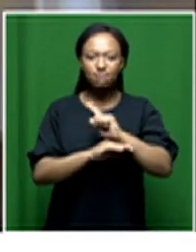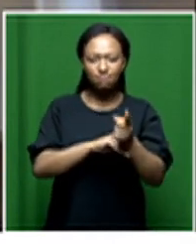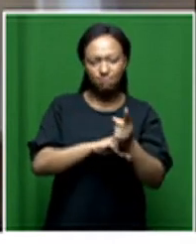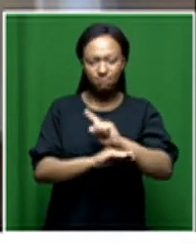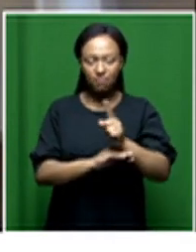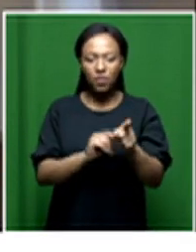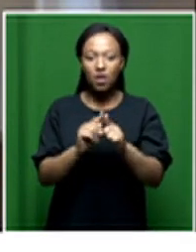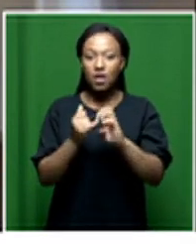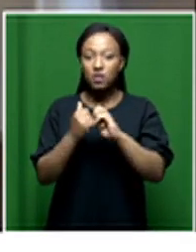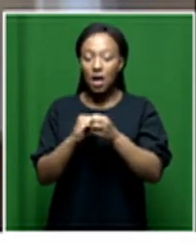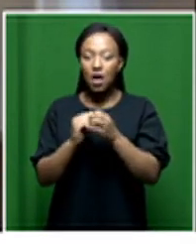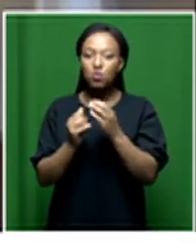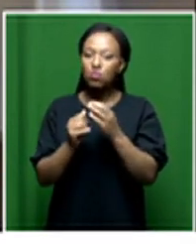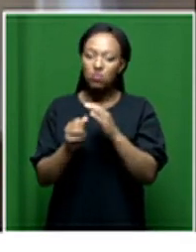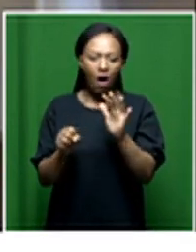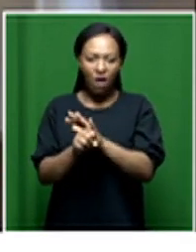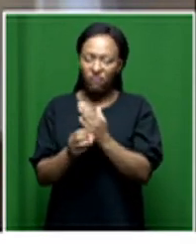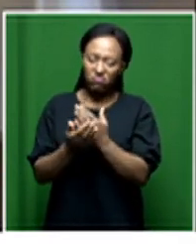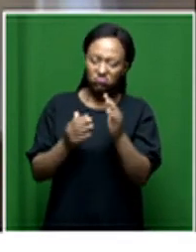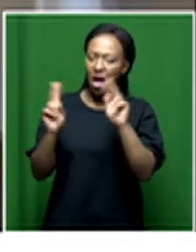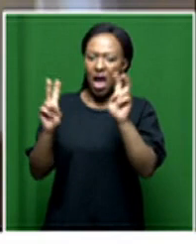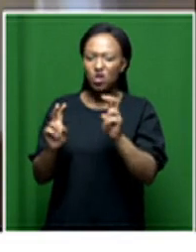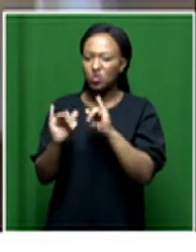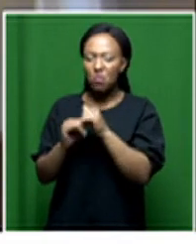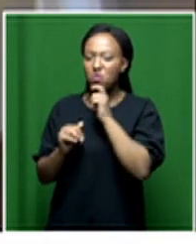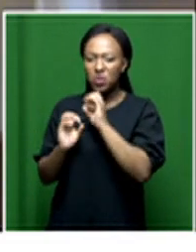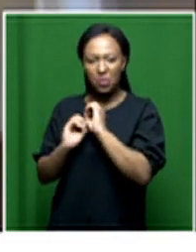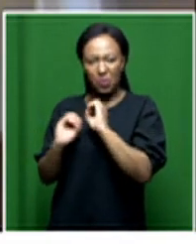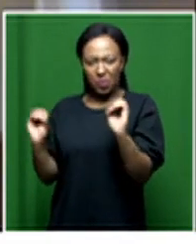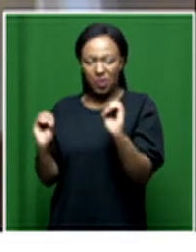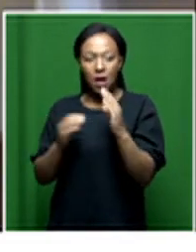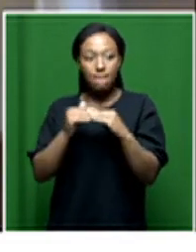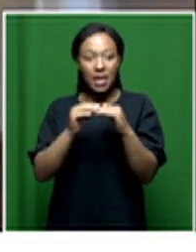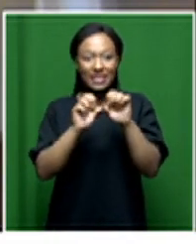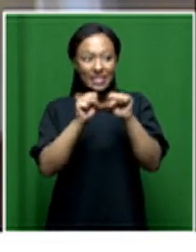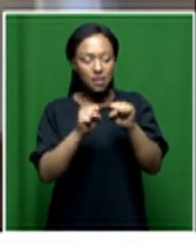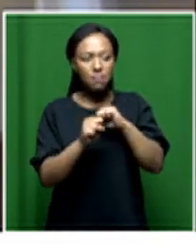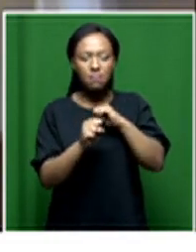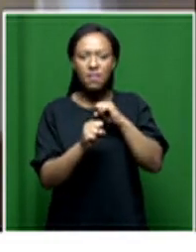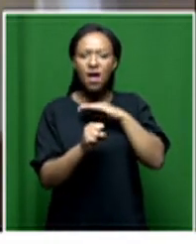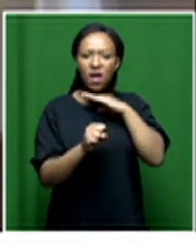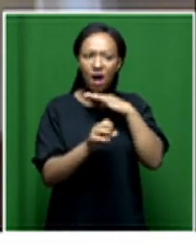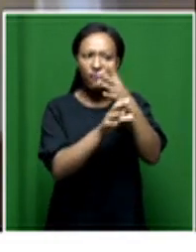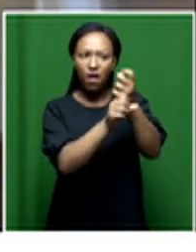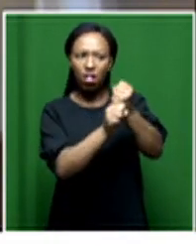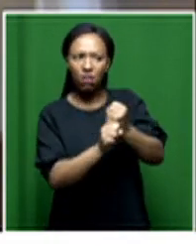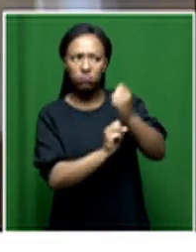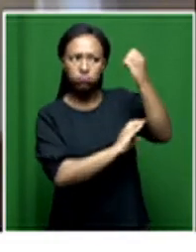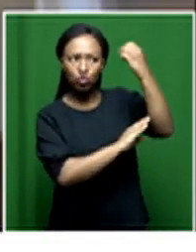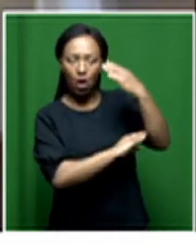you try and go off-grid completely by building a system which has sufficient storage to see you through